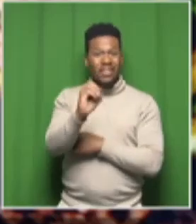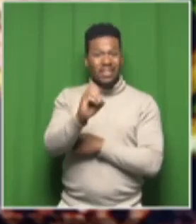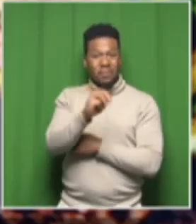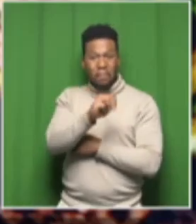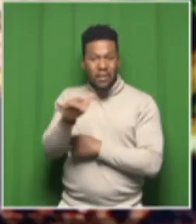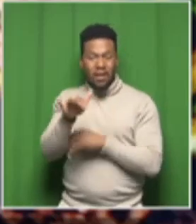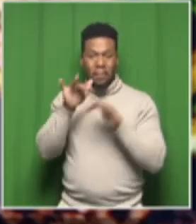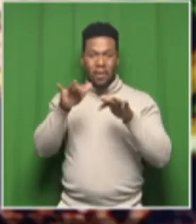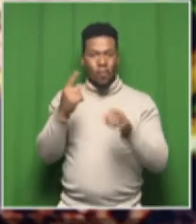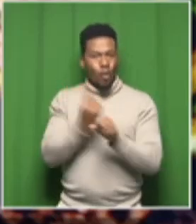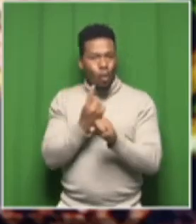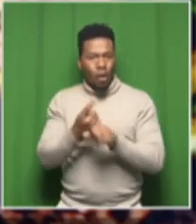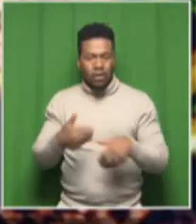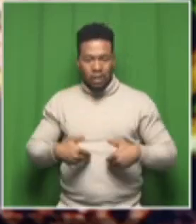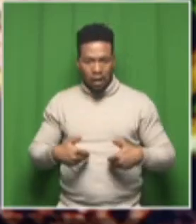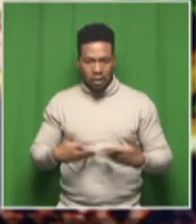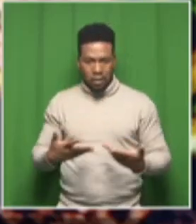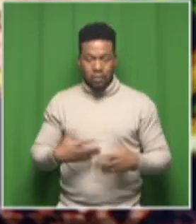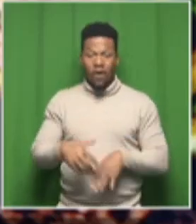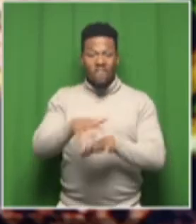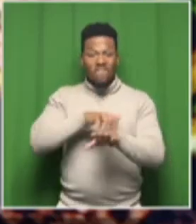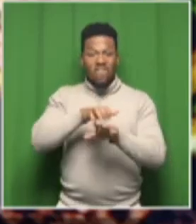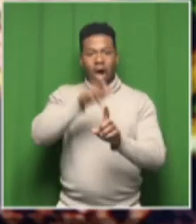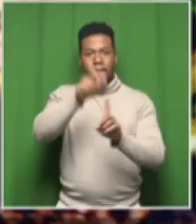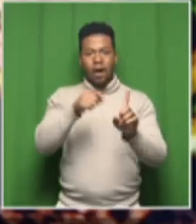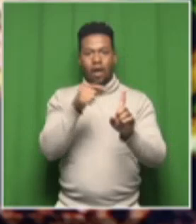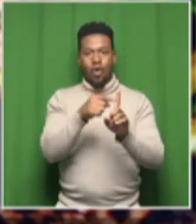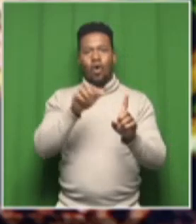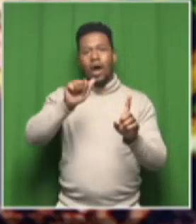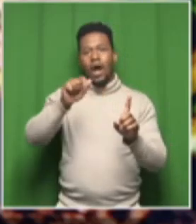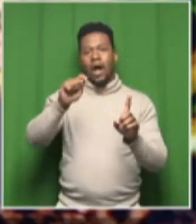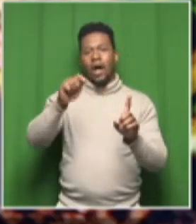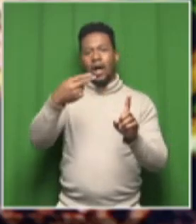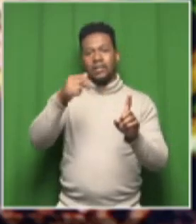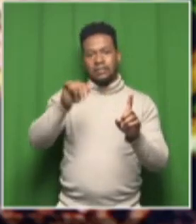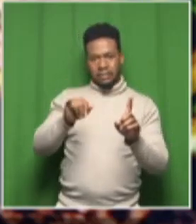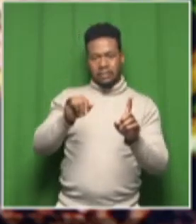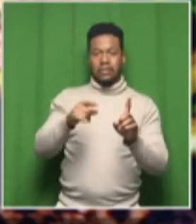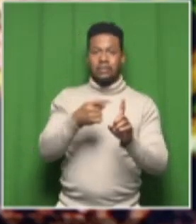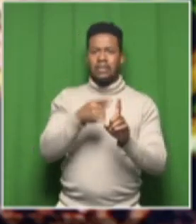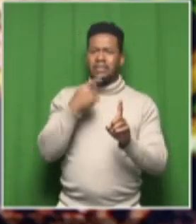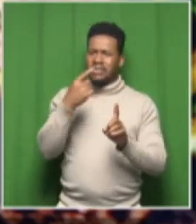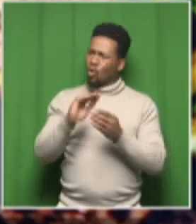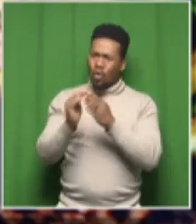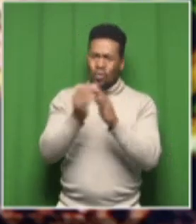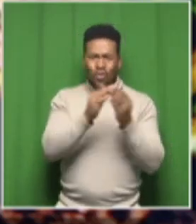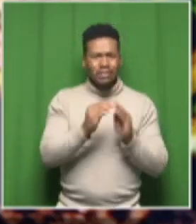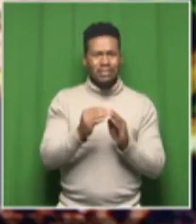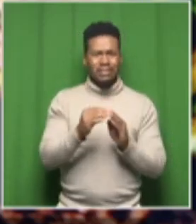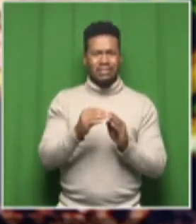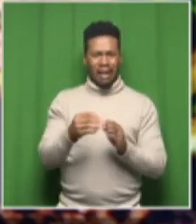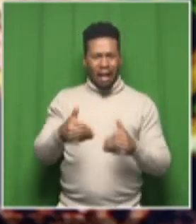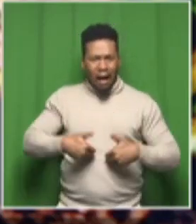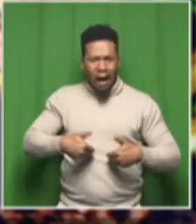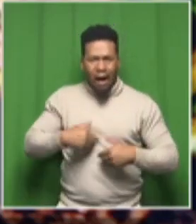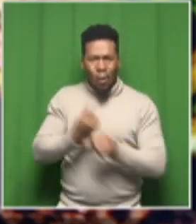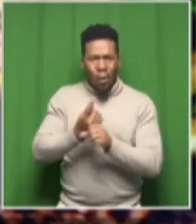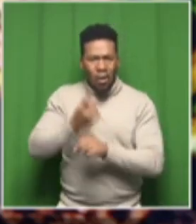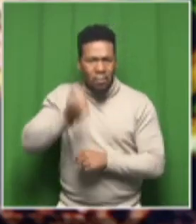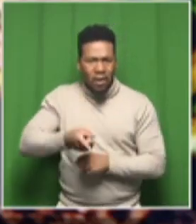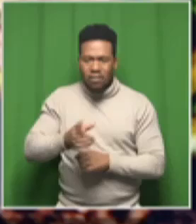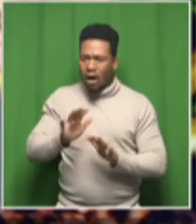hungry. Farmer Athi Khanqi as well says that communities do not have to go hungry, but can grow their own food by